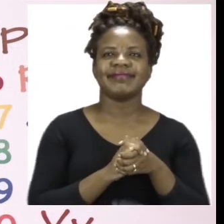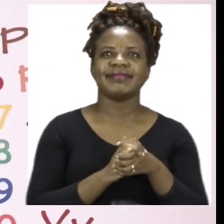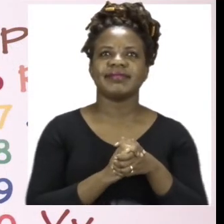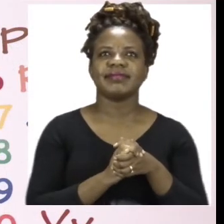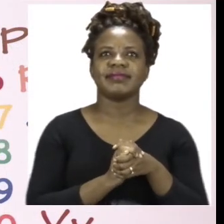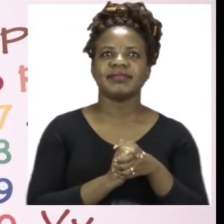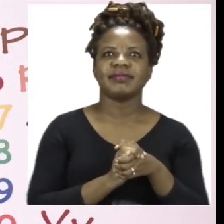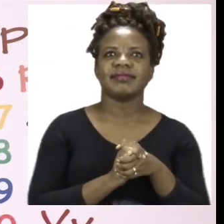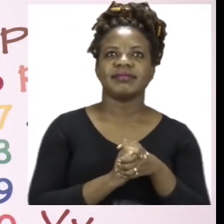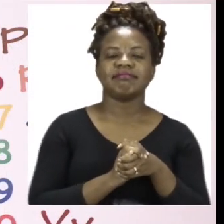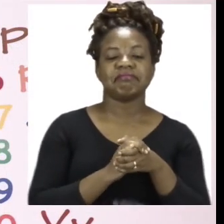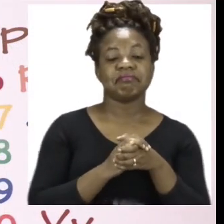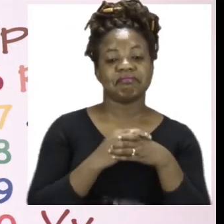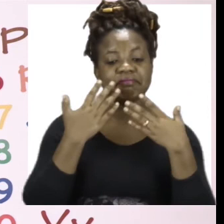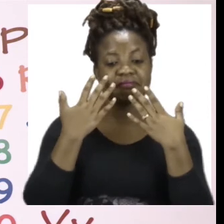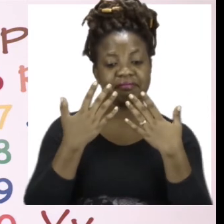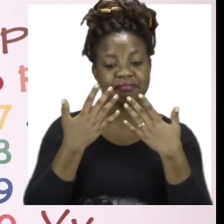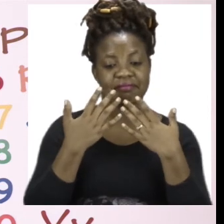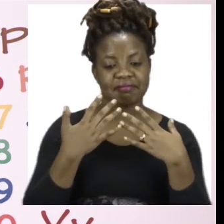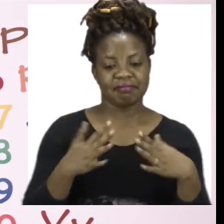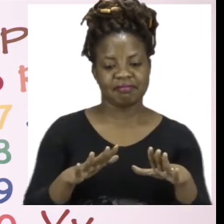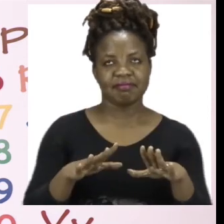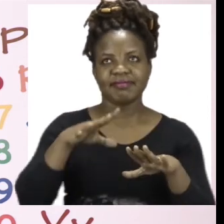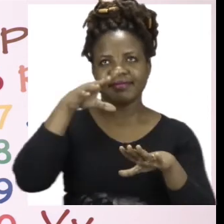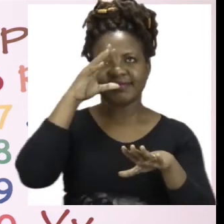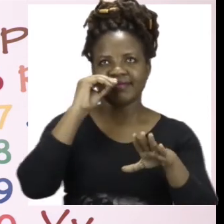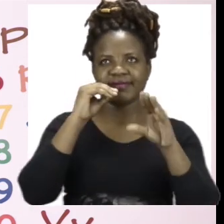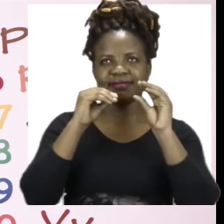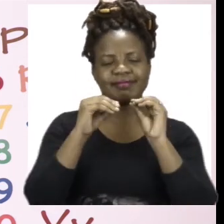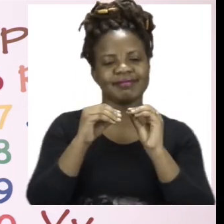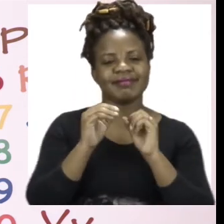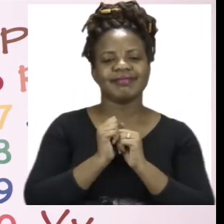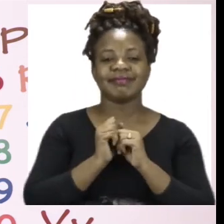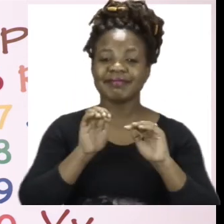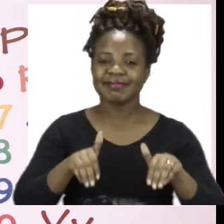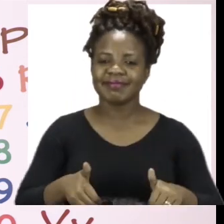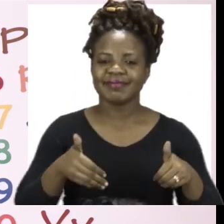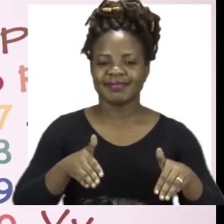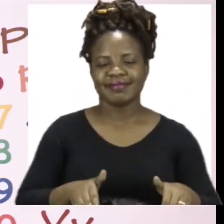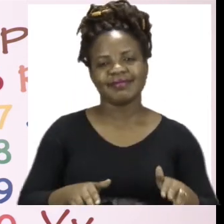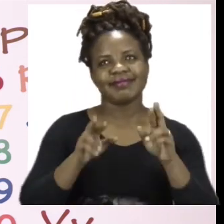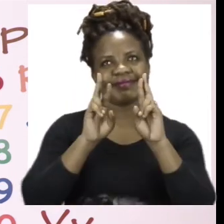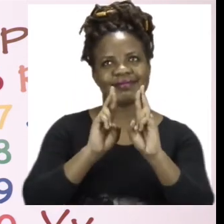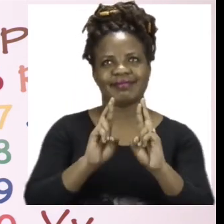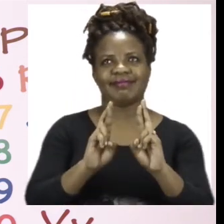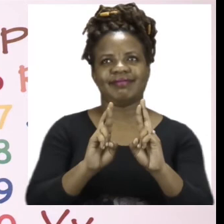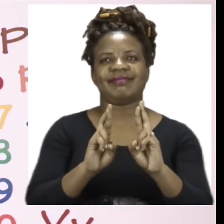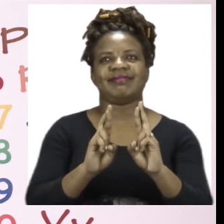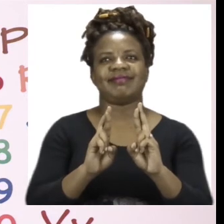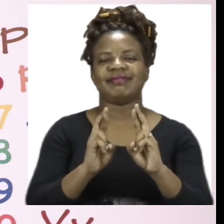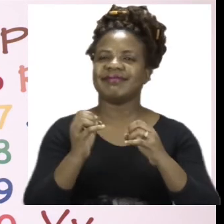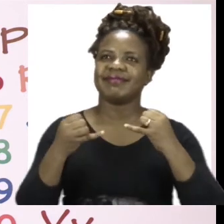We have now come to the end of our lesson, and boys and girls, I hope you had so much fun. Remember,